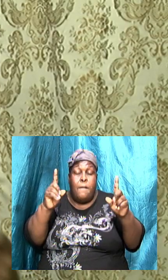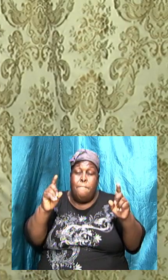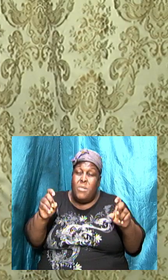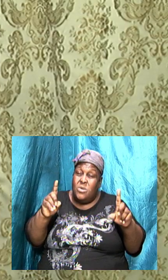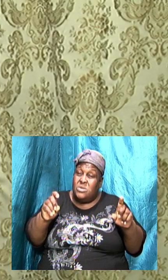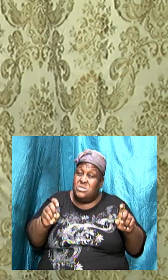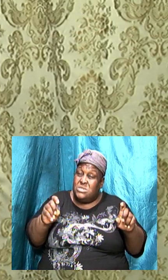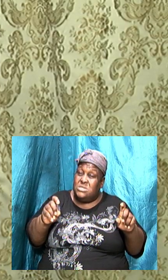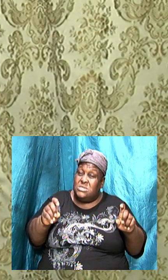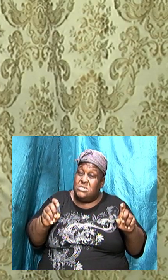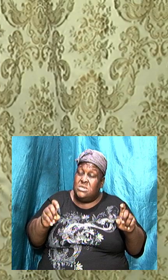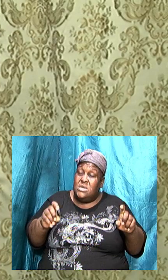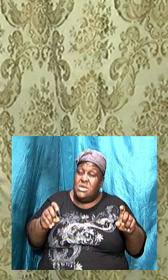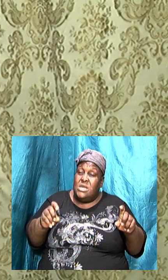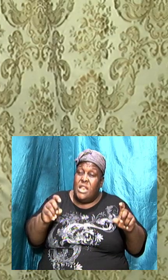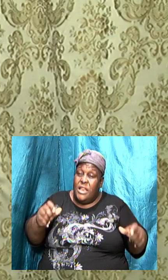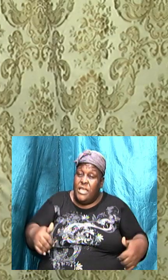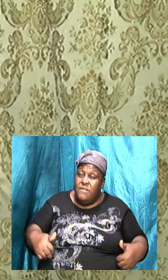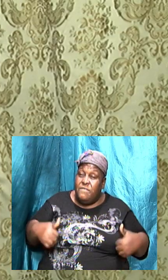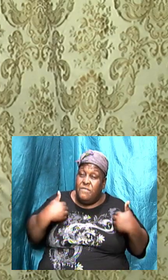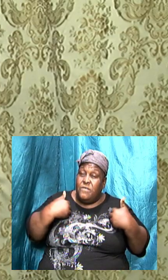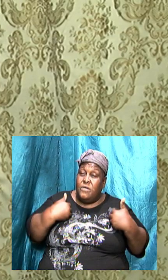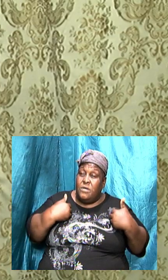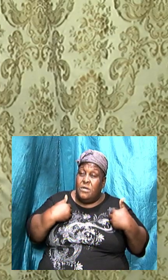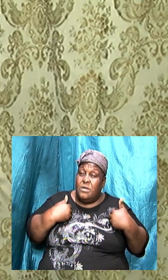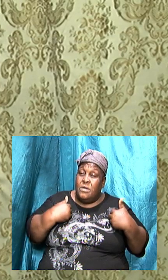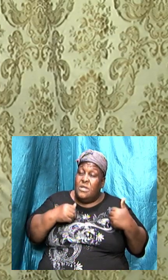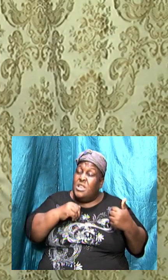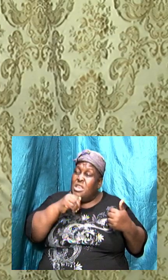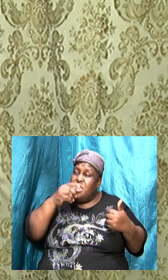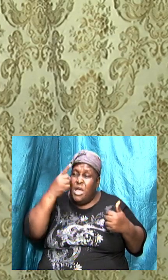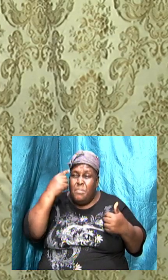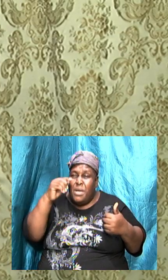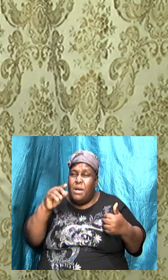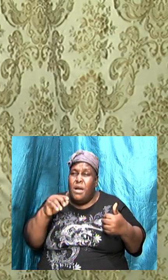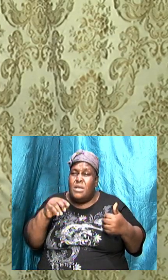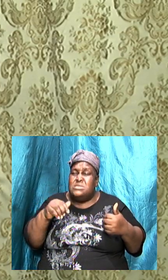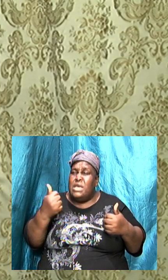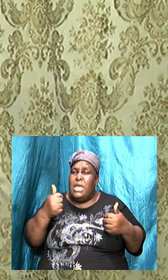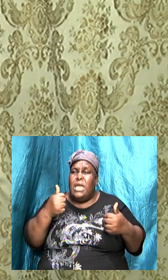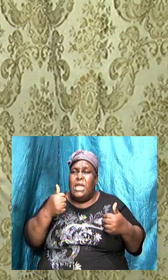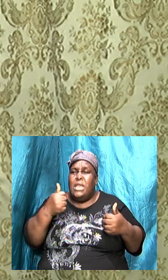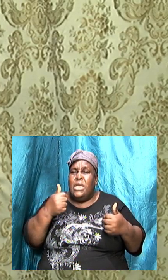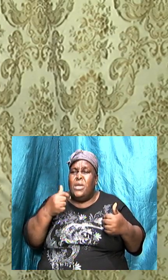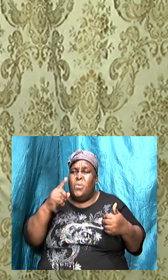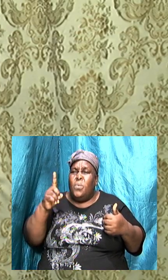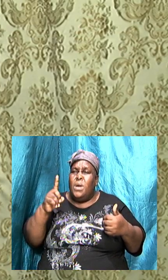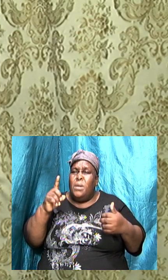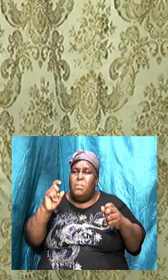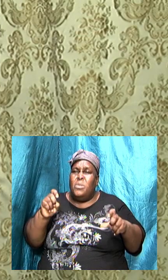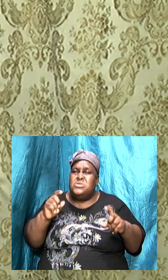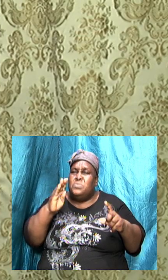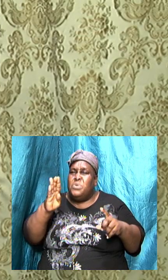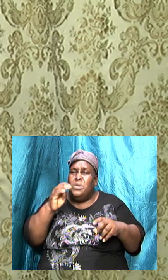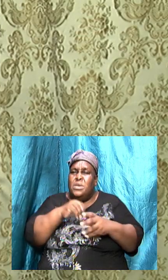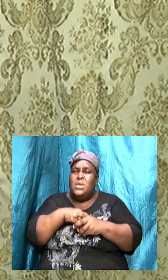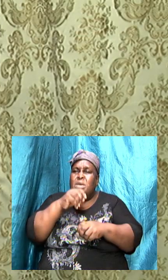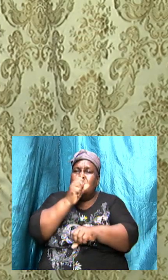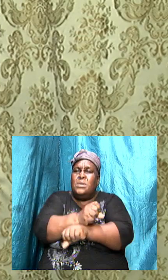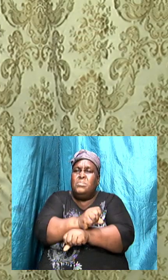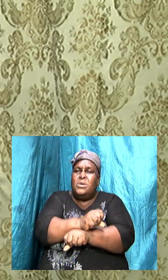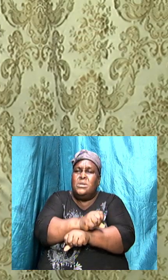in bondage, you know. This is because he wants us to act different and to look different and to be different and